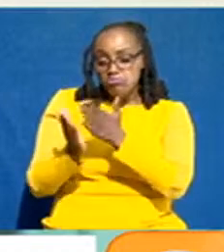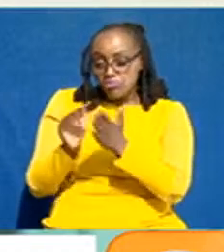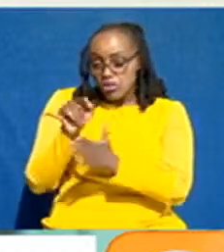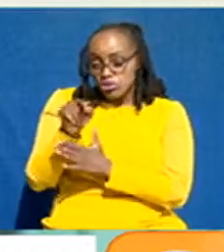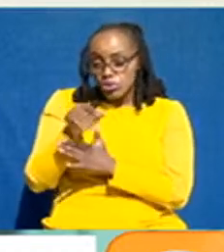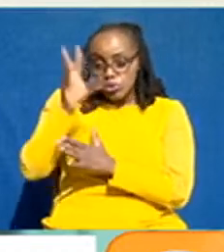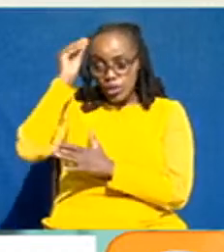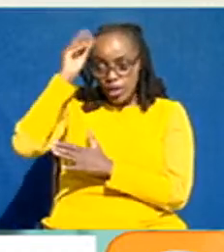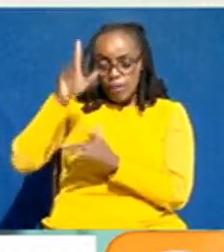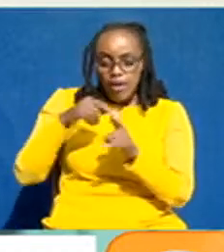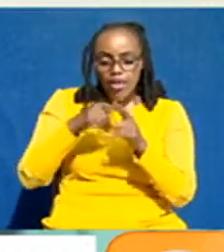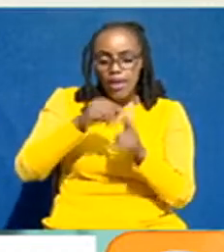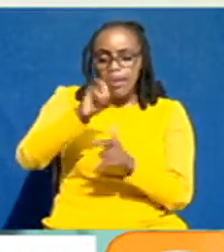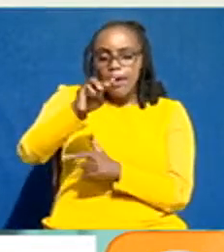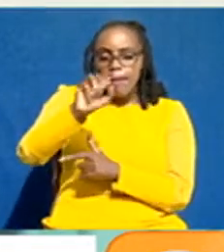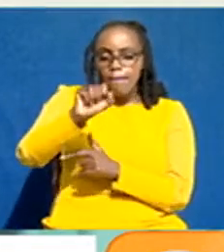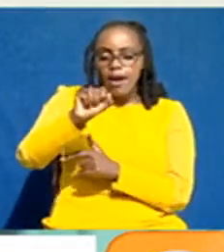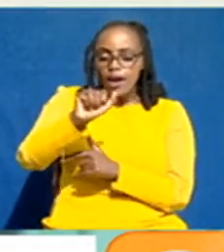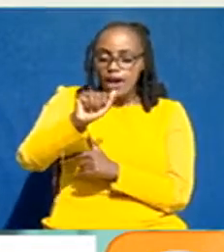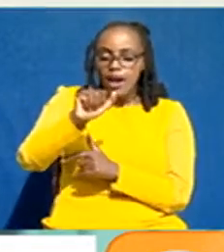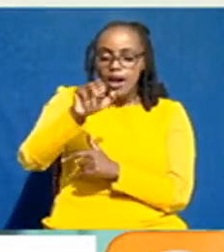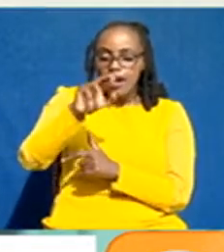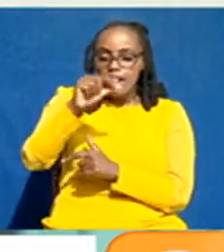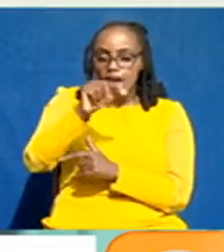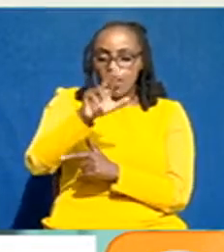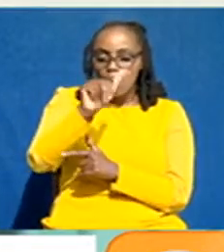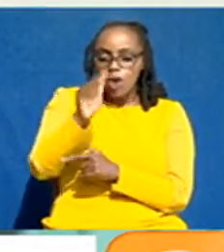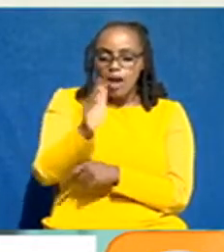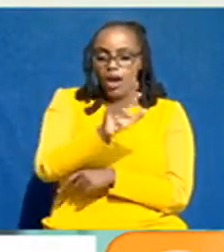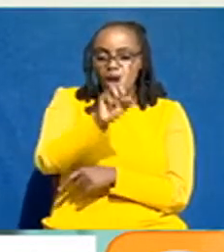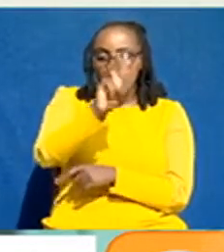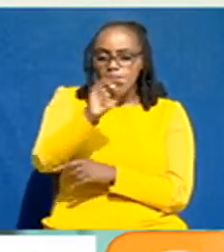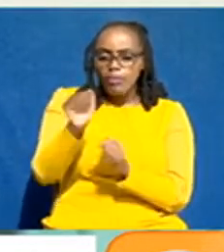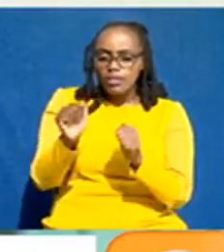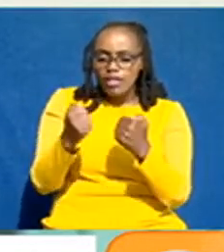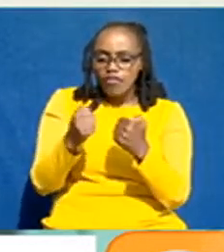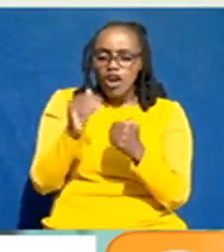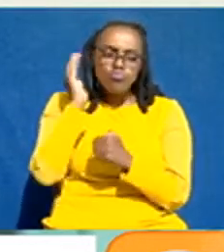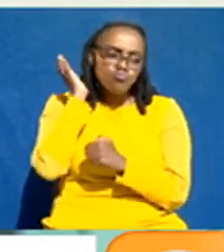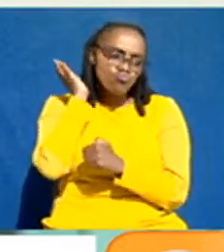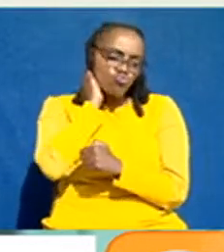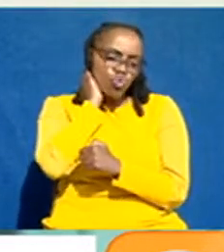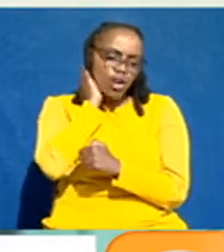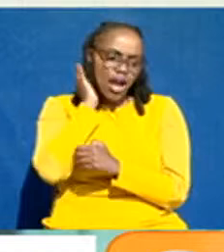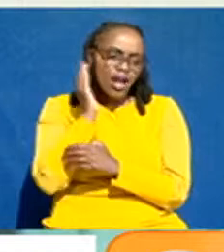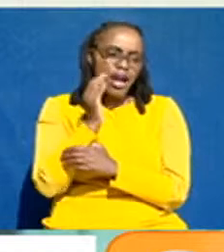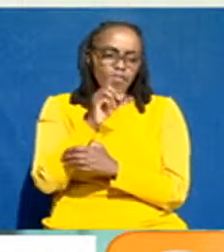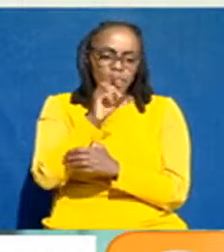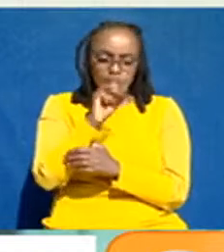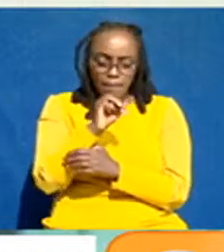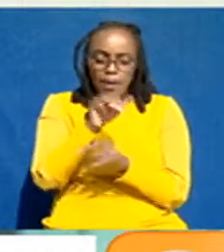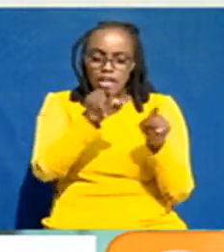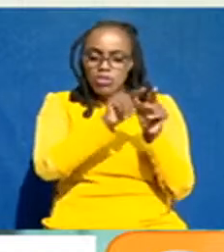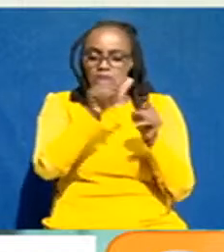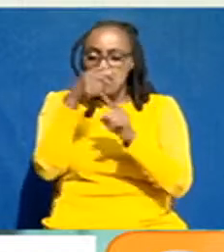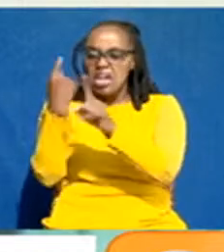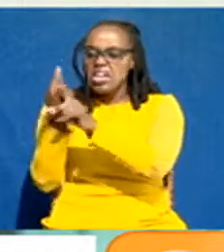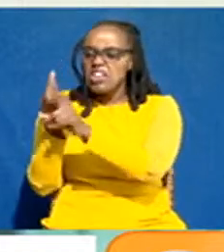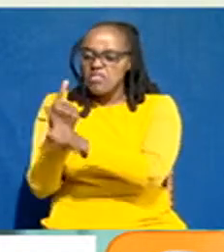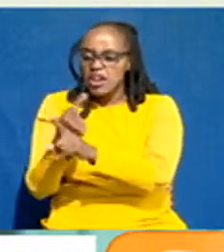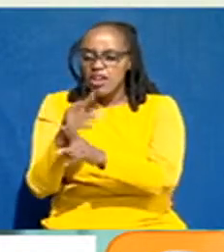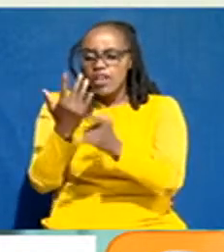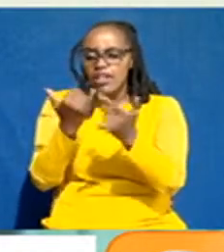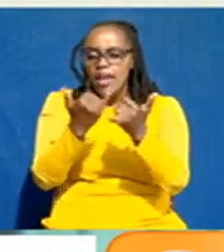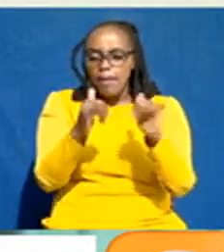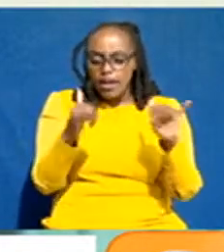we shall develop Maragua Dam, which will secure areas in Murang'a County and the city, amongst other independent